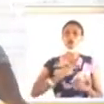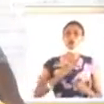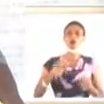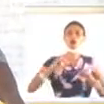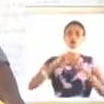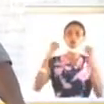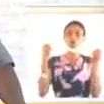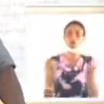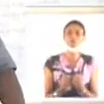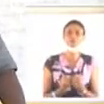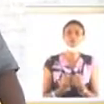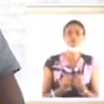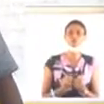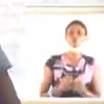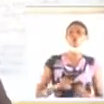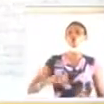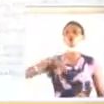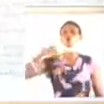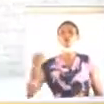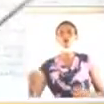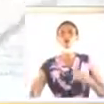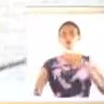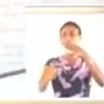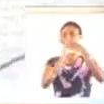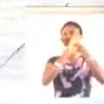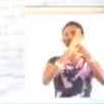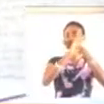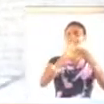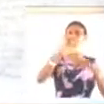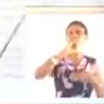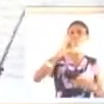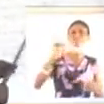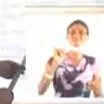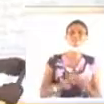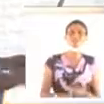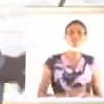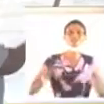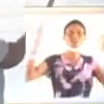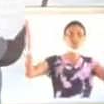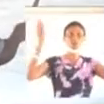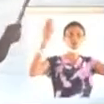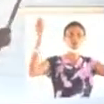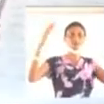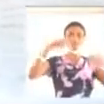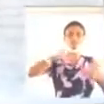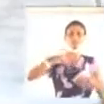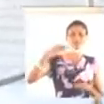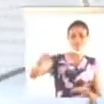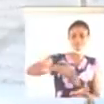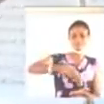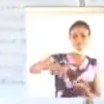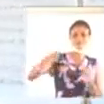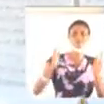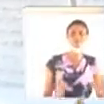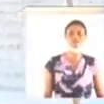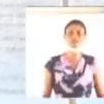our society today. Another aspect of it is that